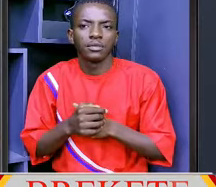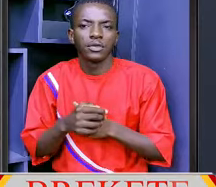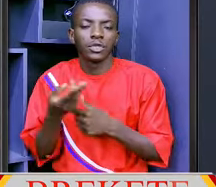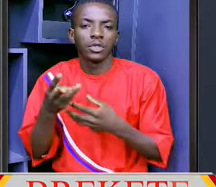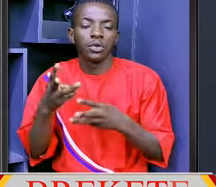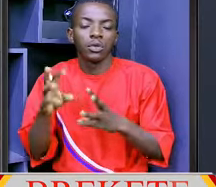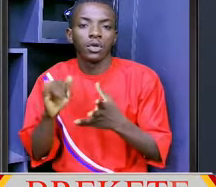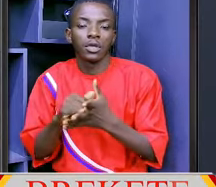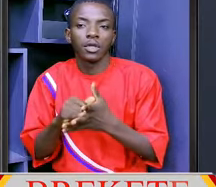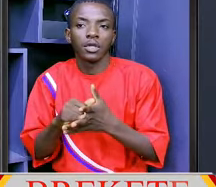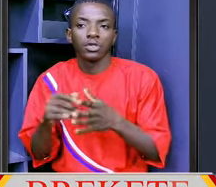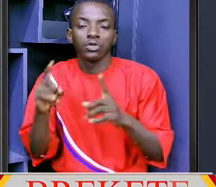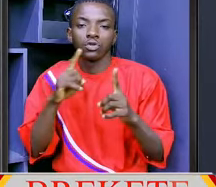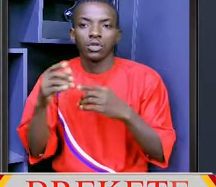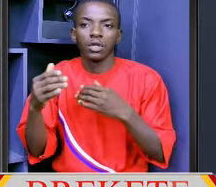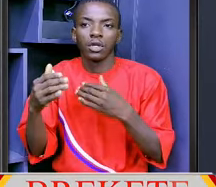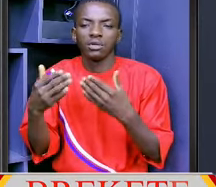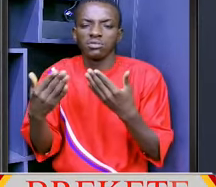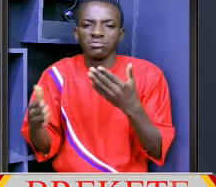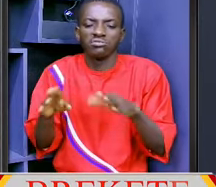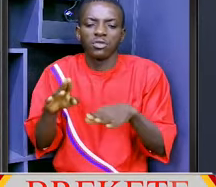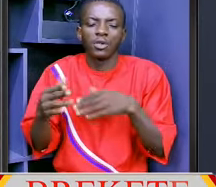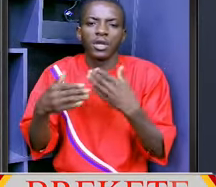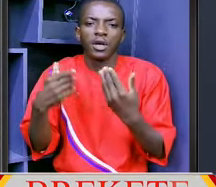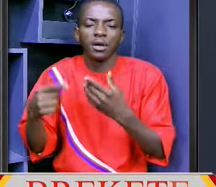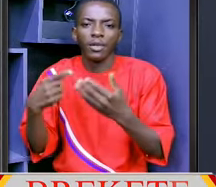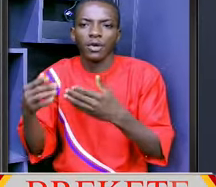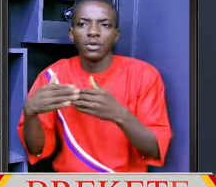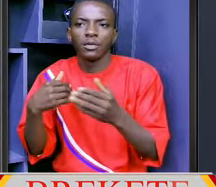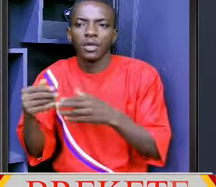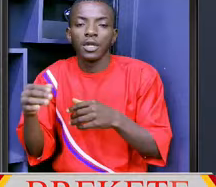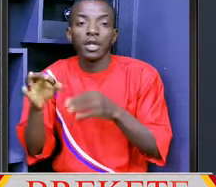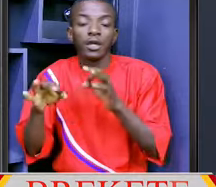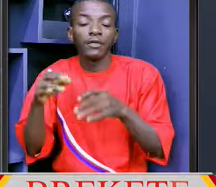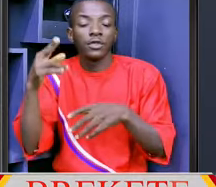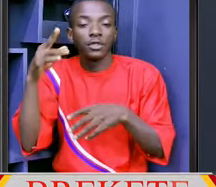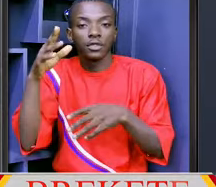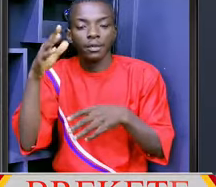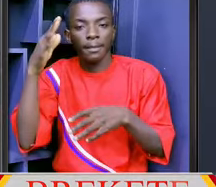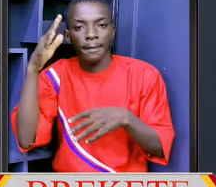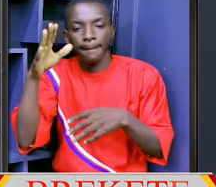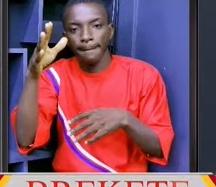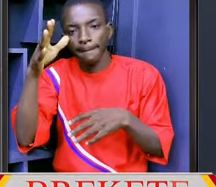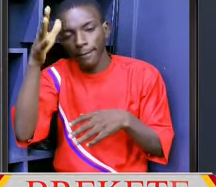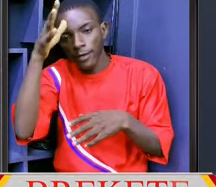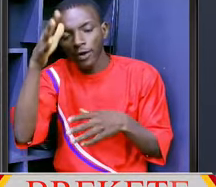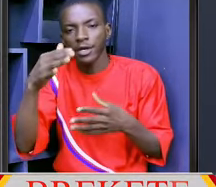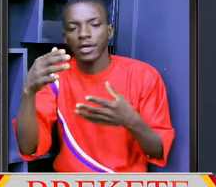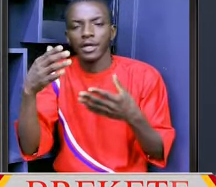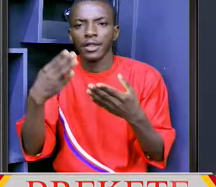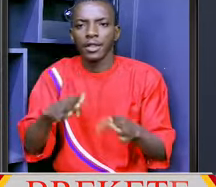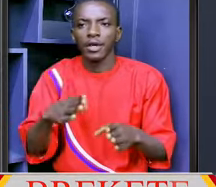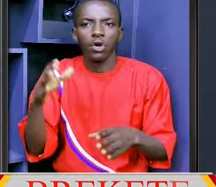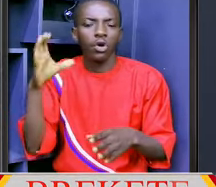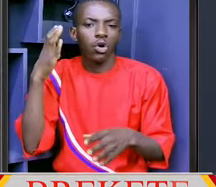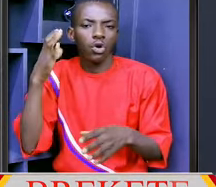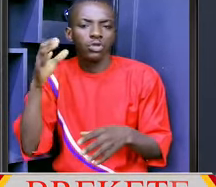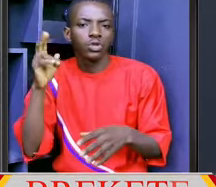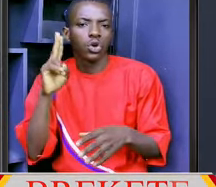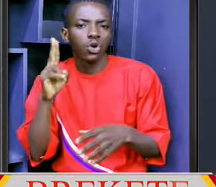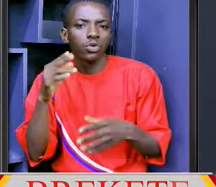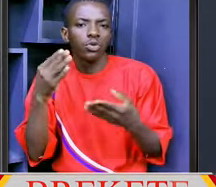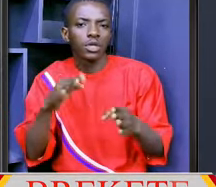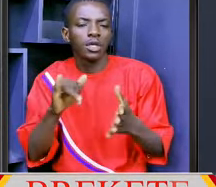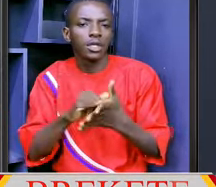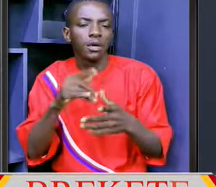See the way they talk casually about the matter. If my father died there, I've been my cousin, I've been my uncle,